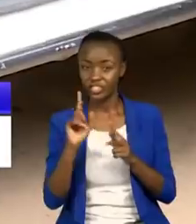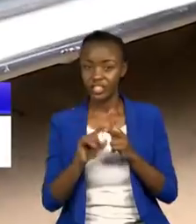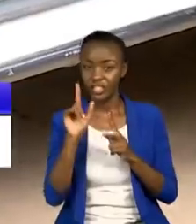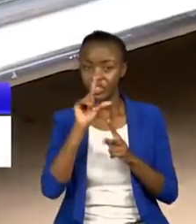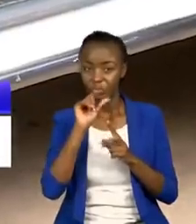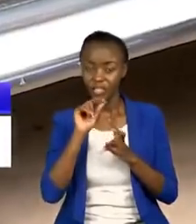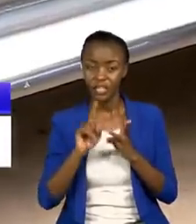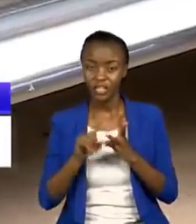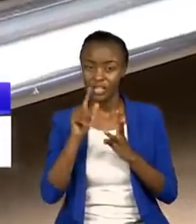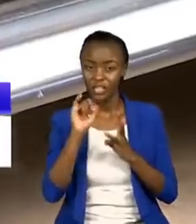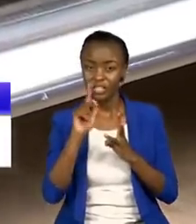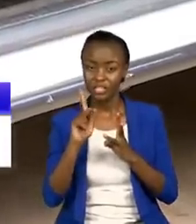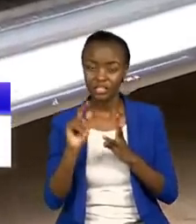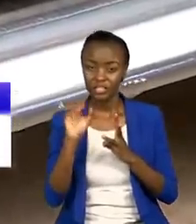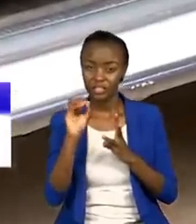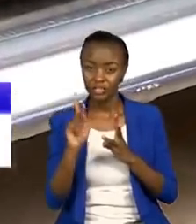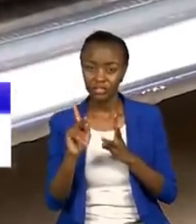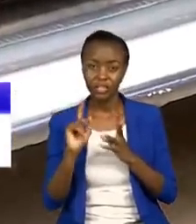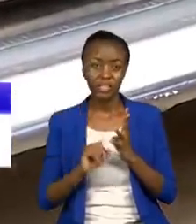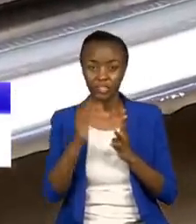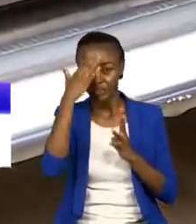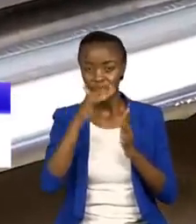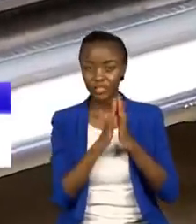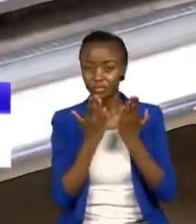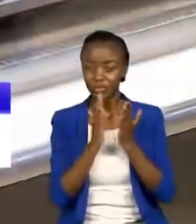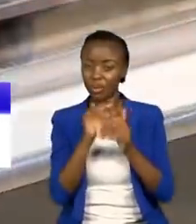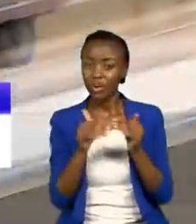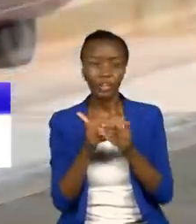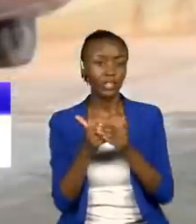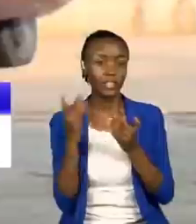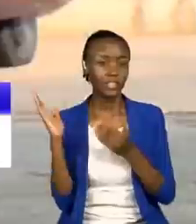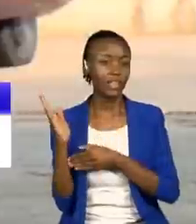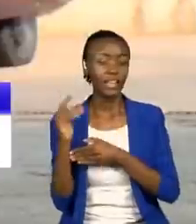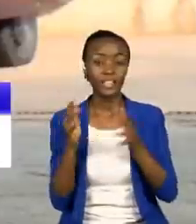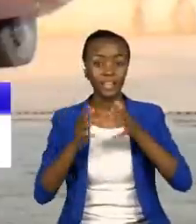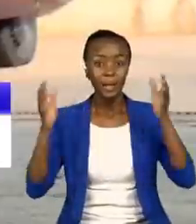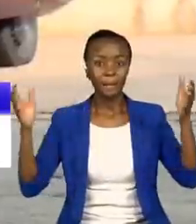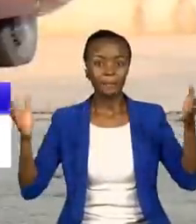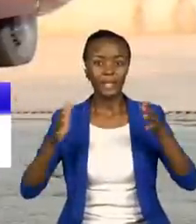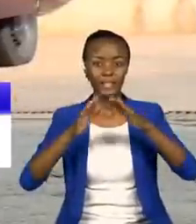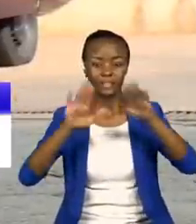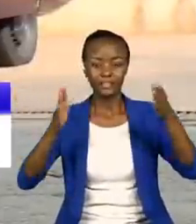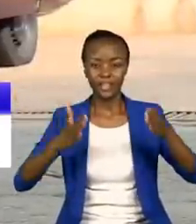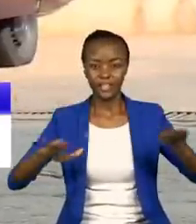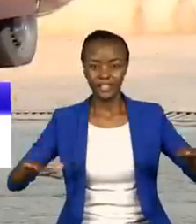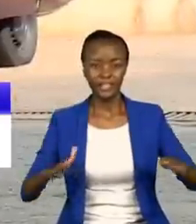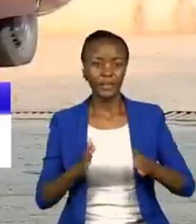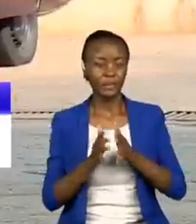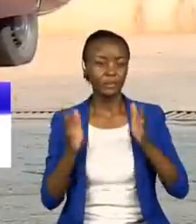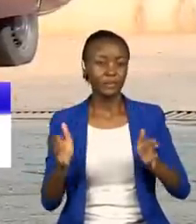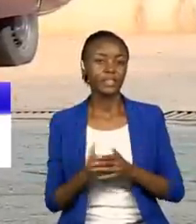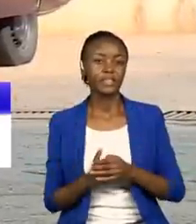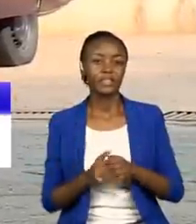my TikTok, I have Facebook. Plus, obviously, it's a big van, you know. So everywhere I